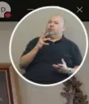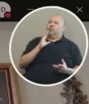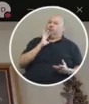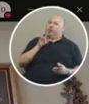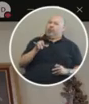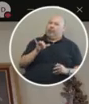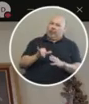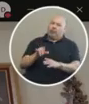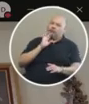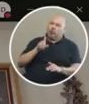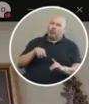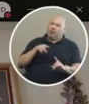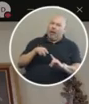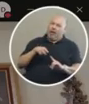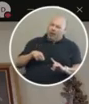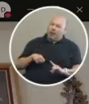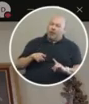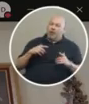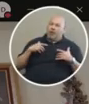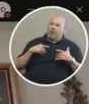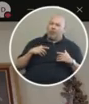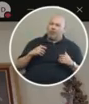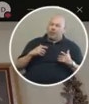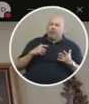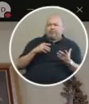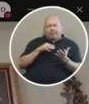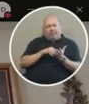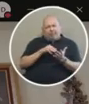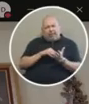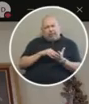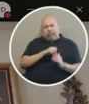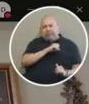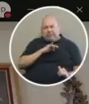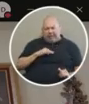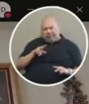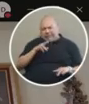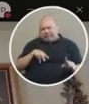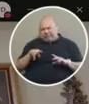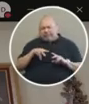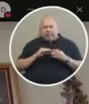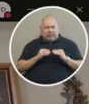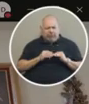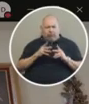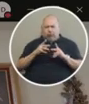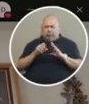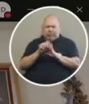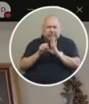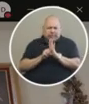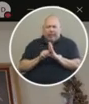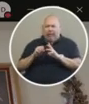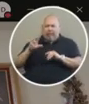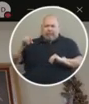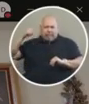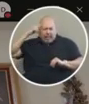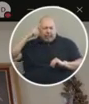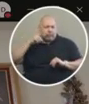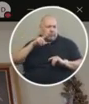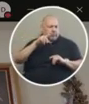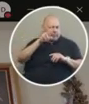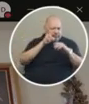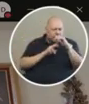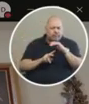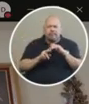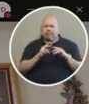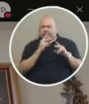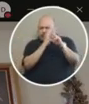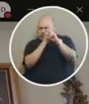So the health authority has looked at all the numbers, has looked at the national and state projections and the prognostications, and some of